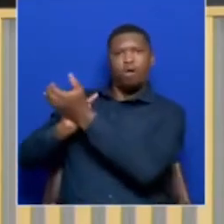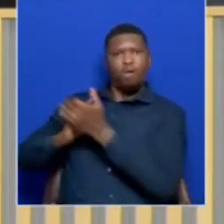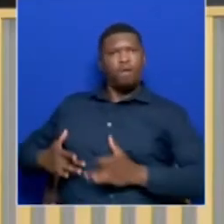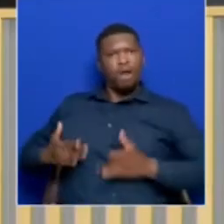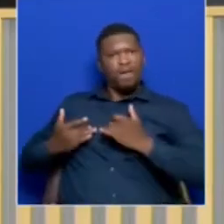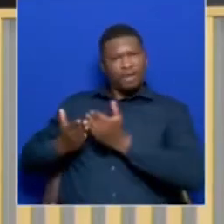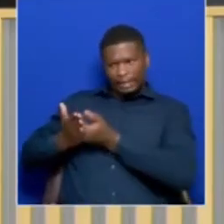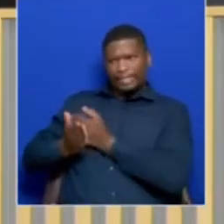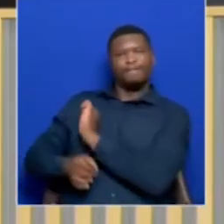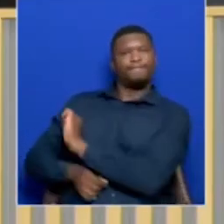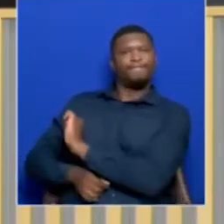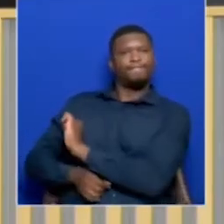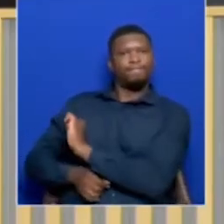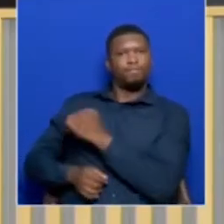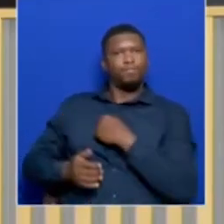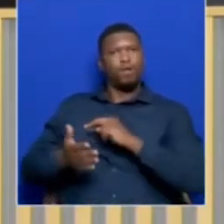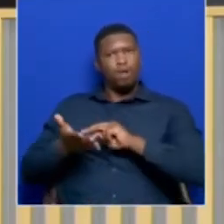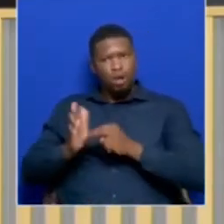And